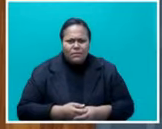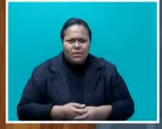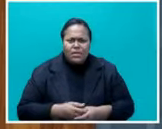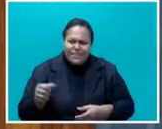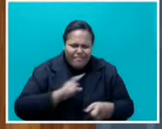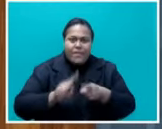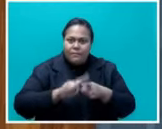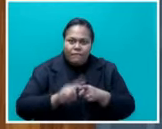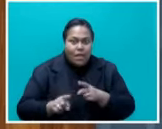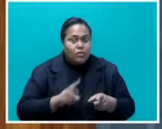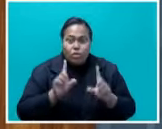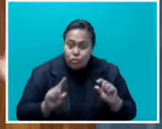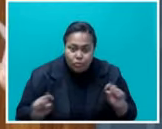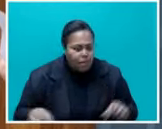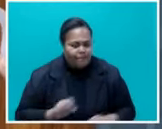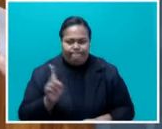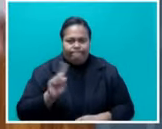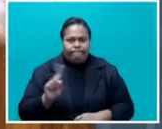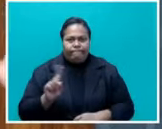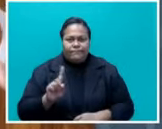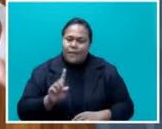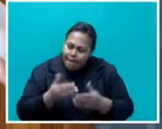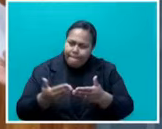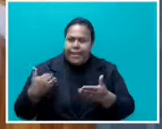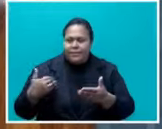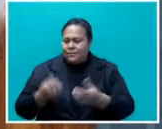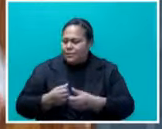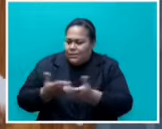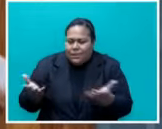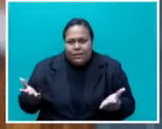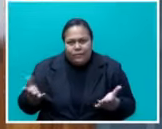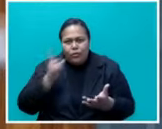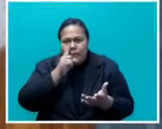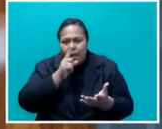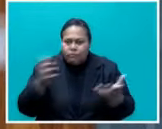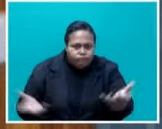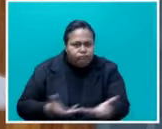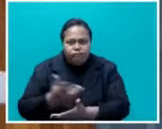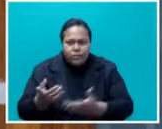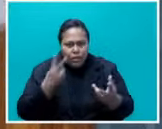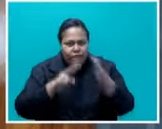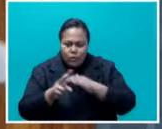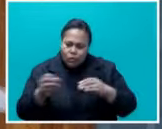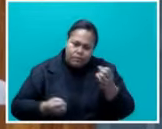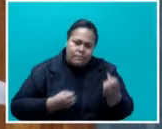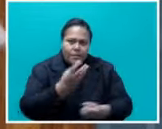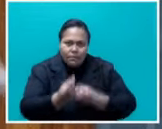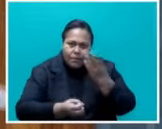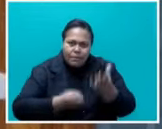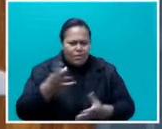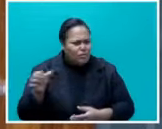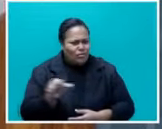for consultation, Honourable Speaker. This should be taken out to the public to consult and to give their views on this. Not